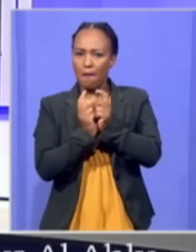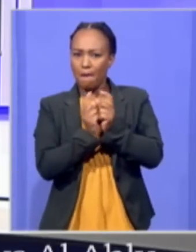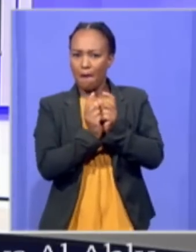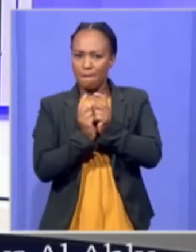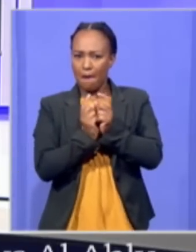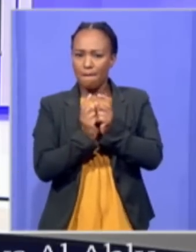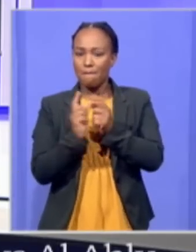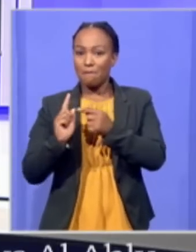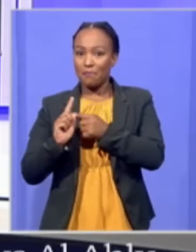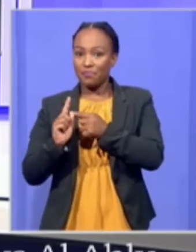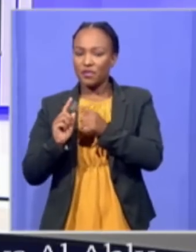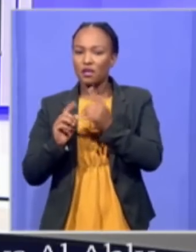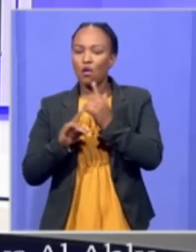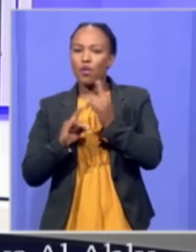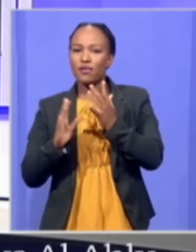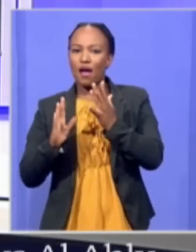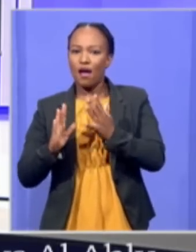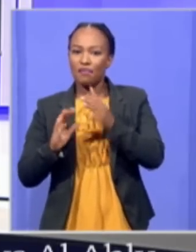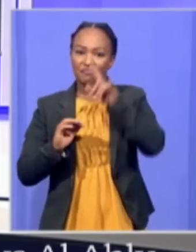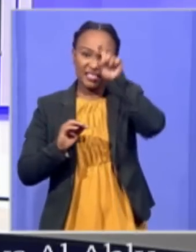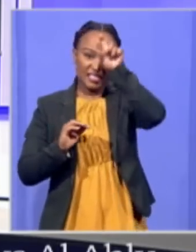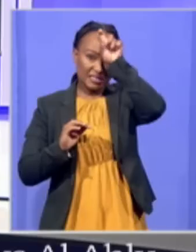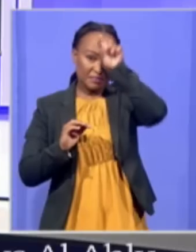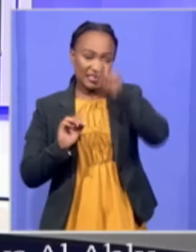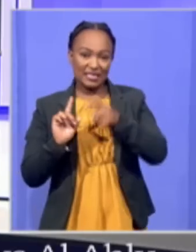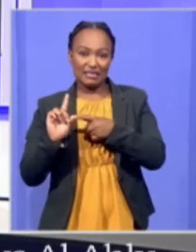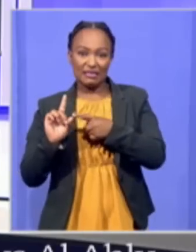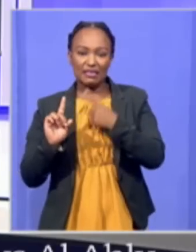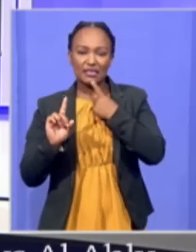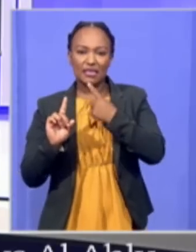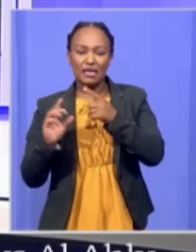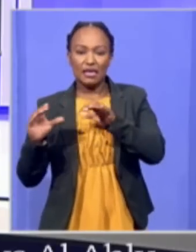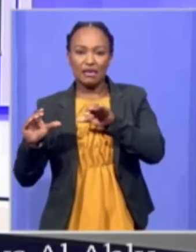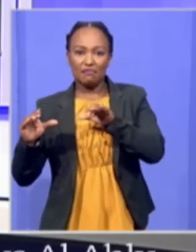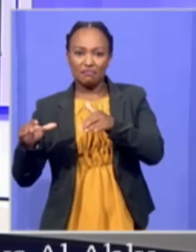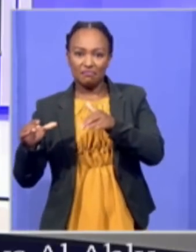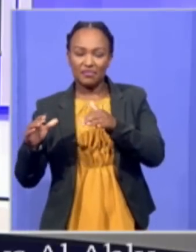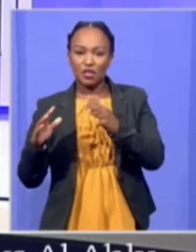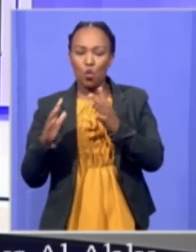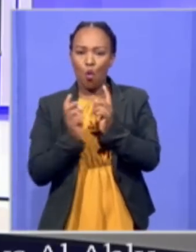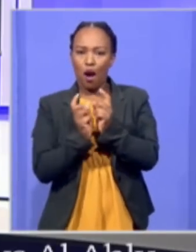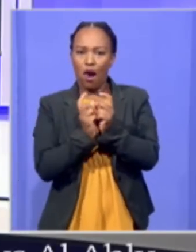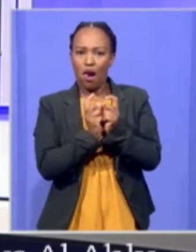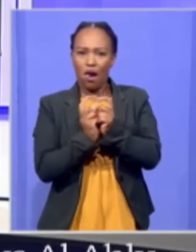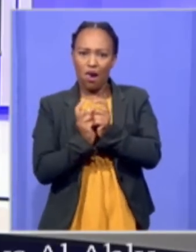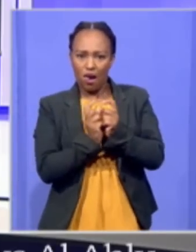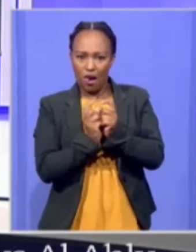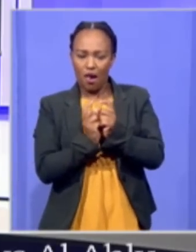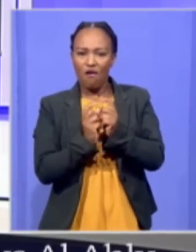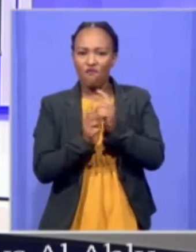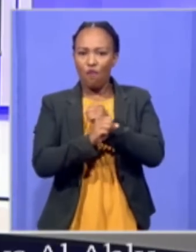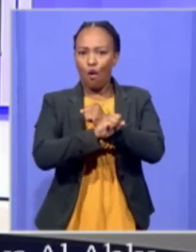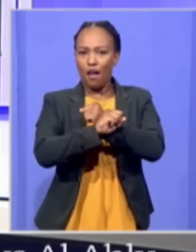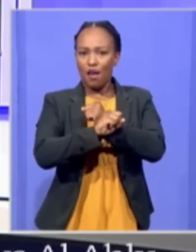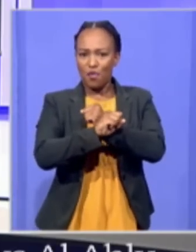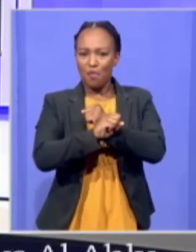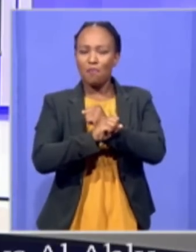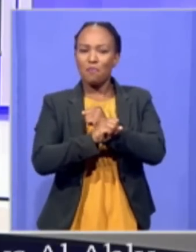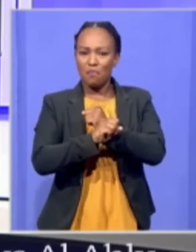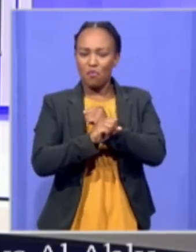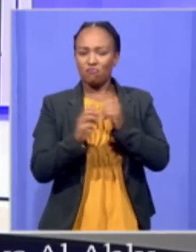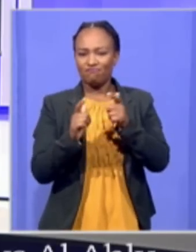dinkgwete tše tša egepeta di lla ka la gore seemo se sa boso jwa go fiša se tla šomela sehlopha sa Orlando Pirates go feta